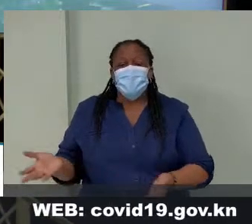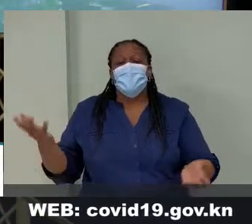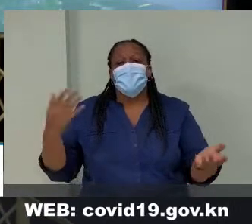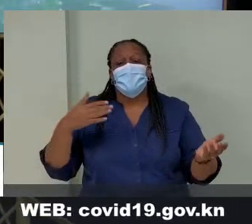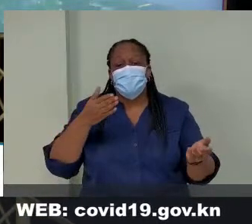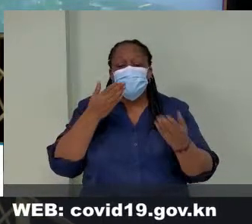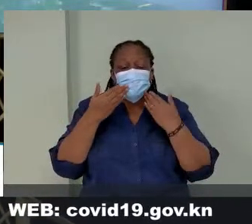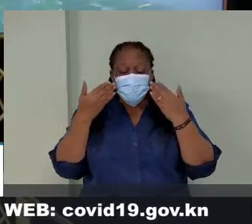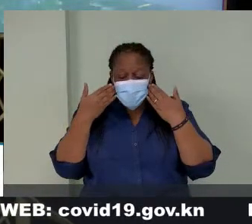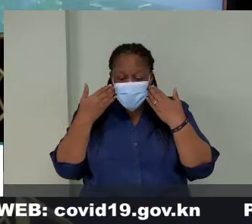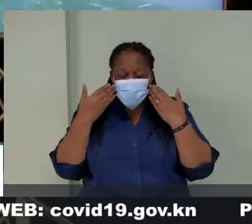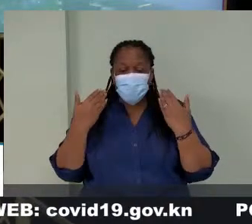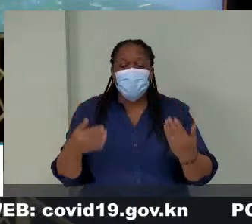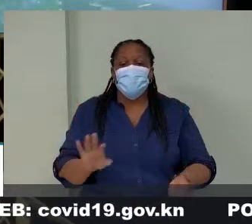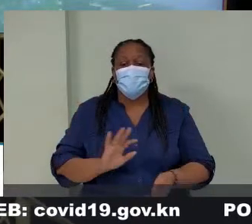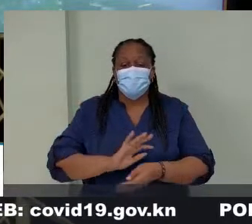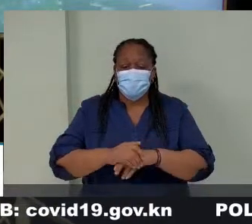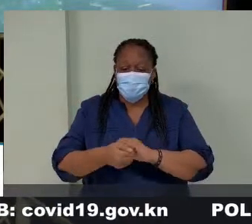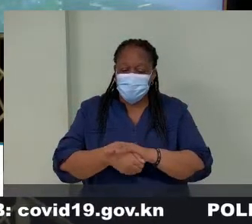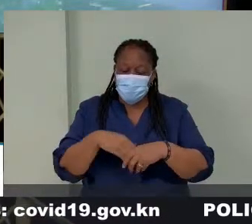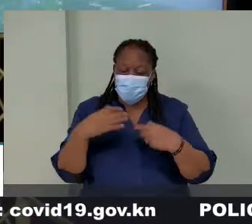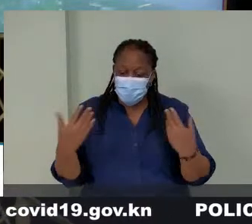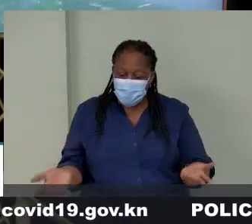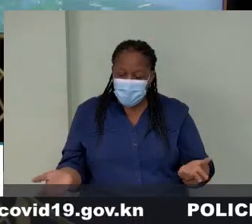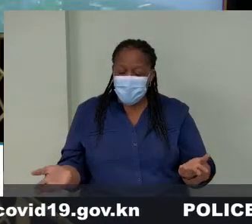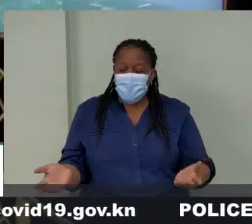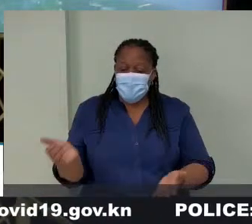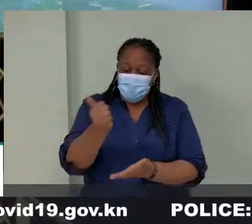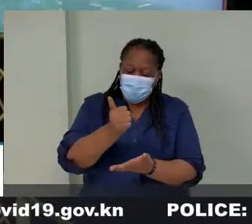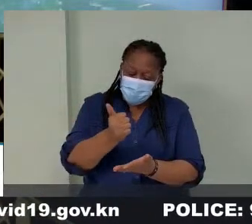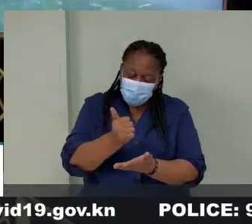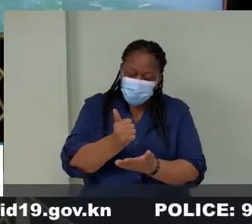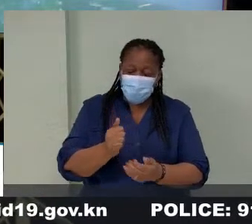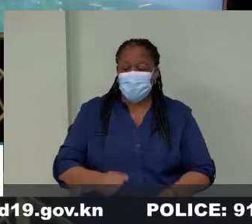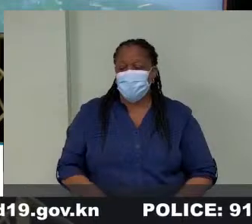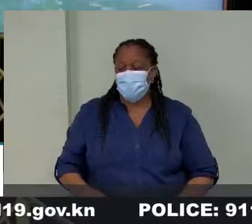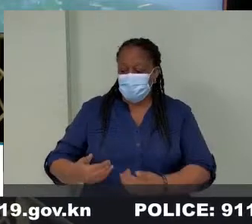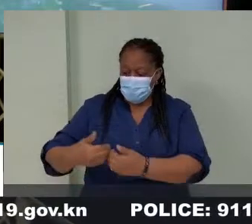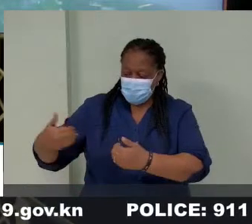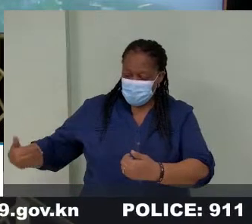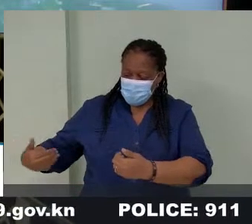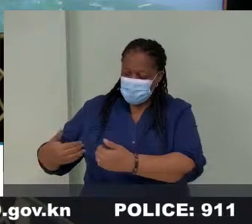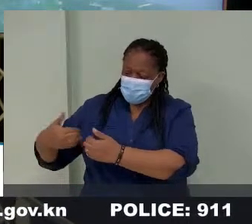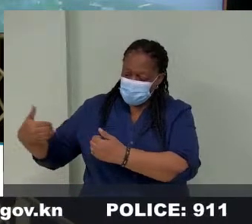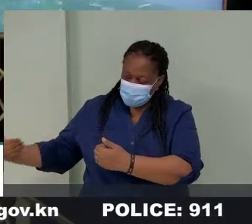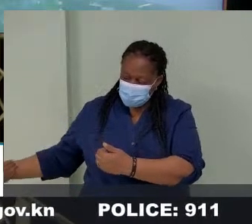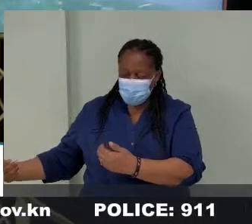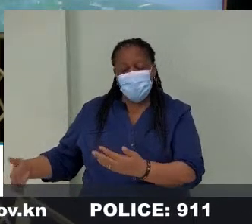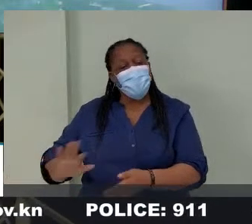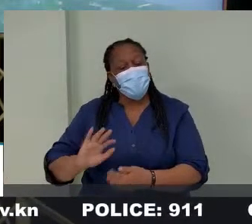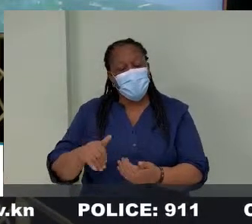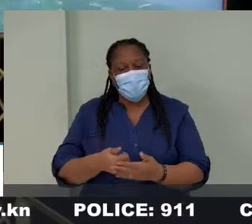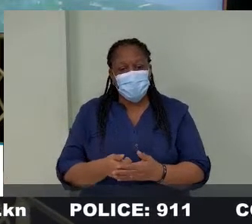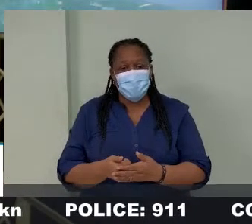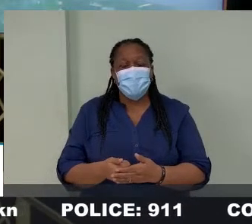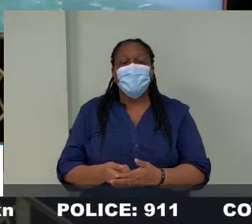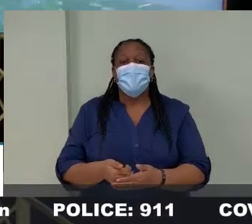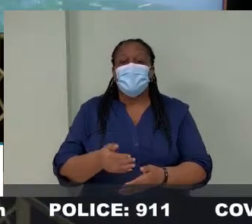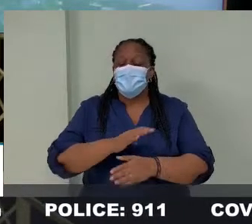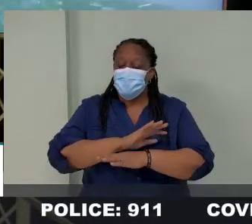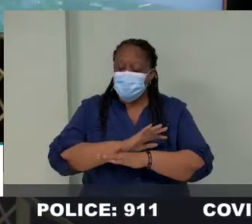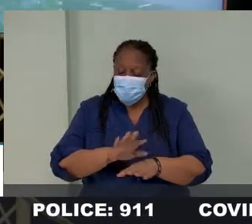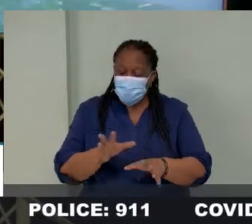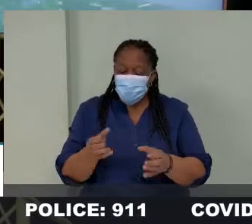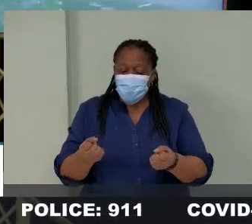sanitization, social and physical distancing, are intended to reduce our risk of contracting or spreading the